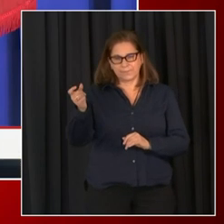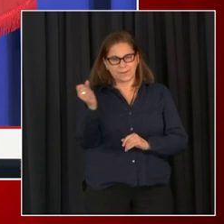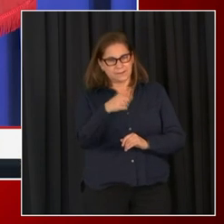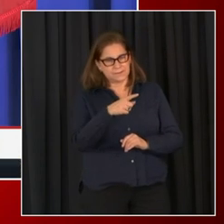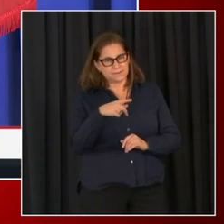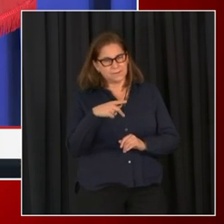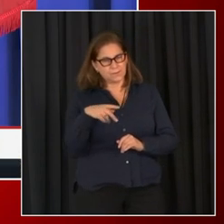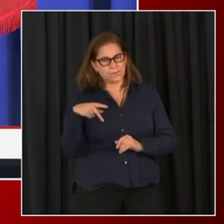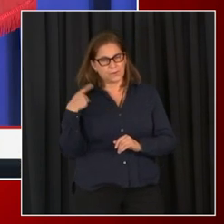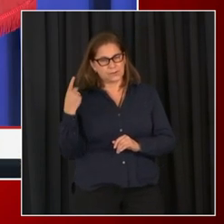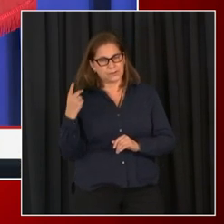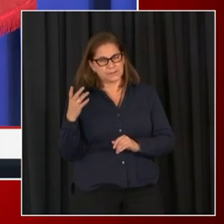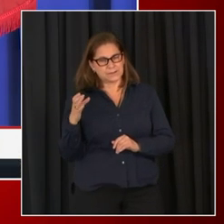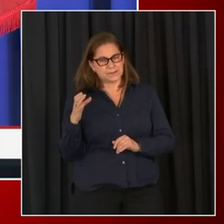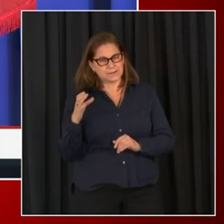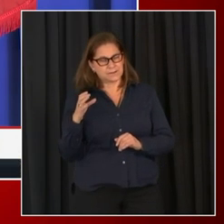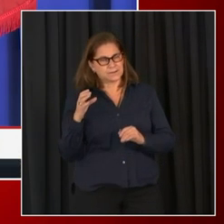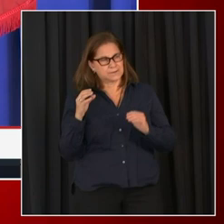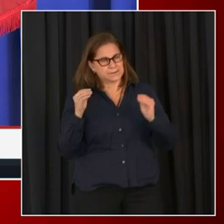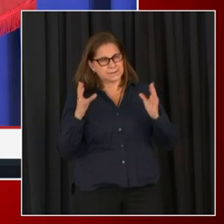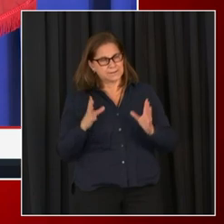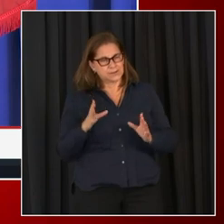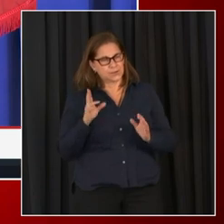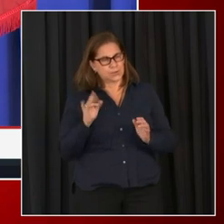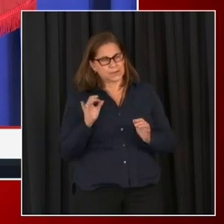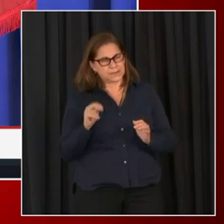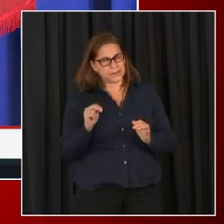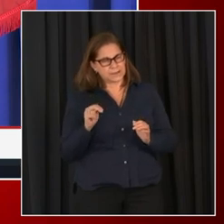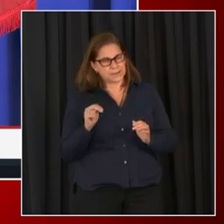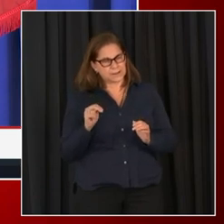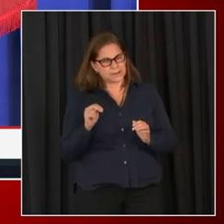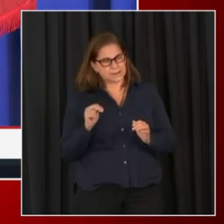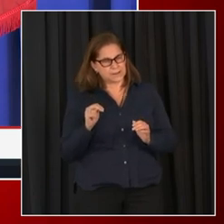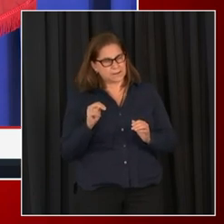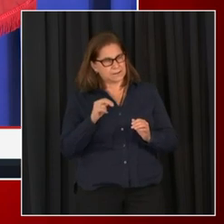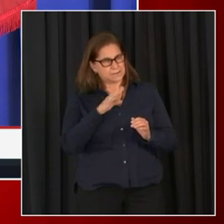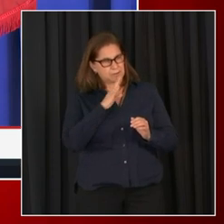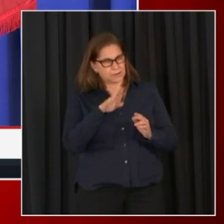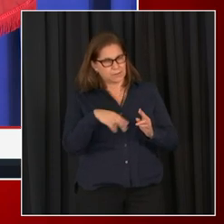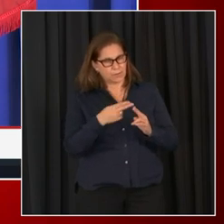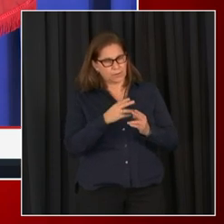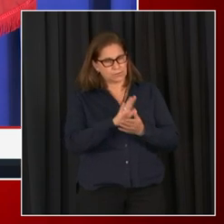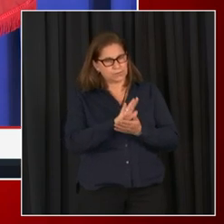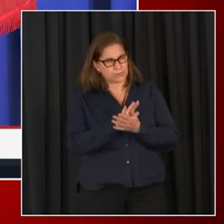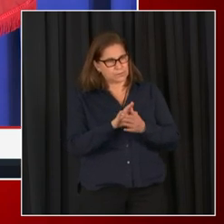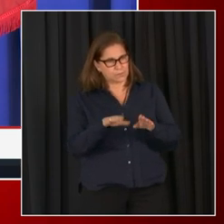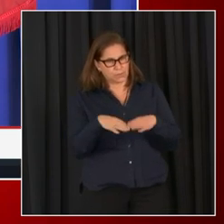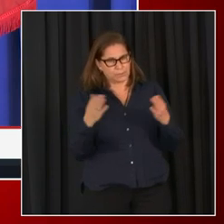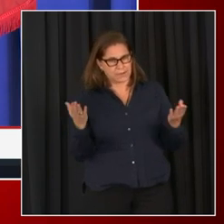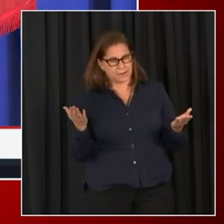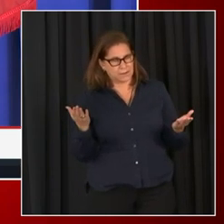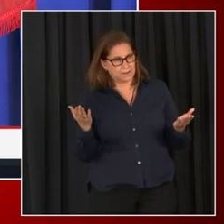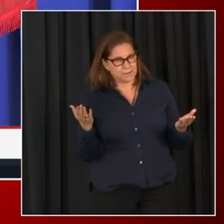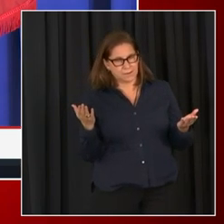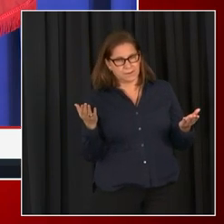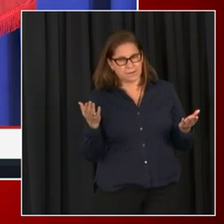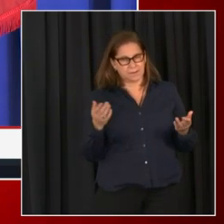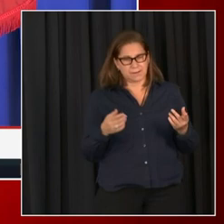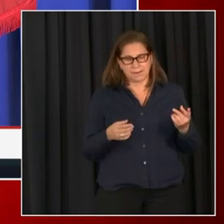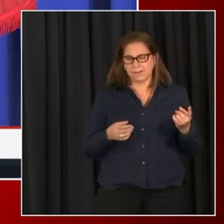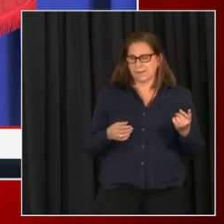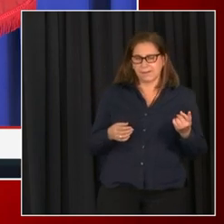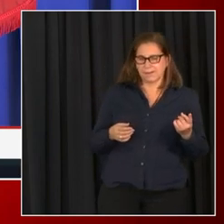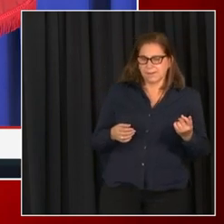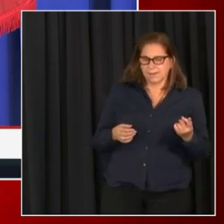are reasonable? What request are you They talking have about? a sort of a list of criteria for reopening schools. I